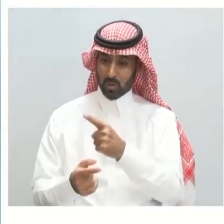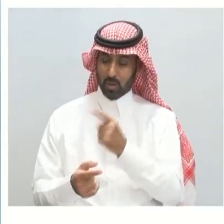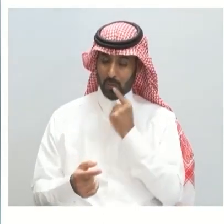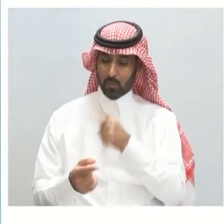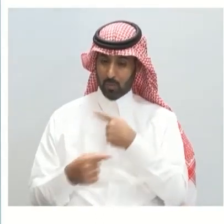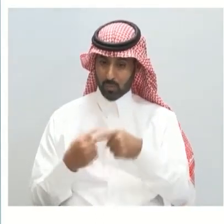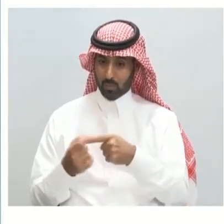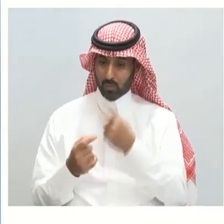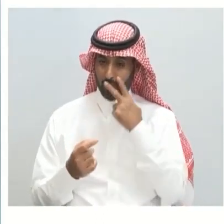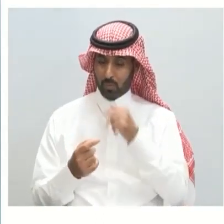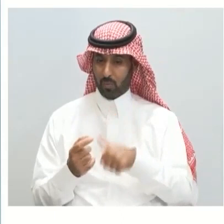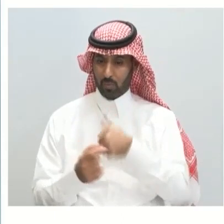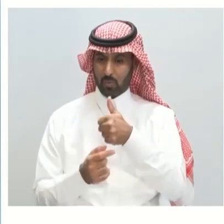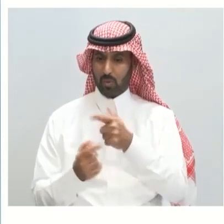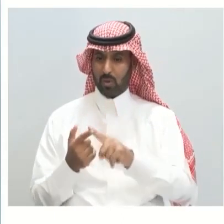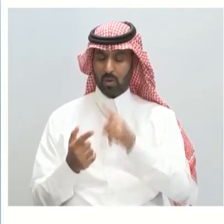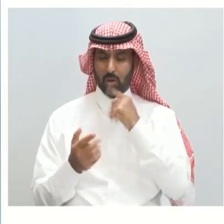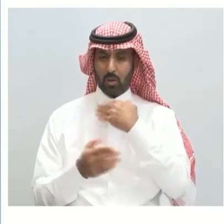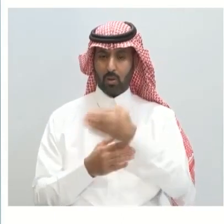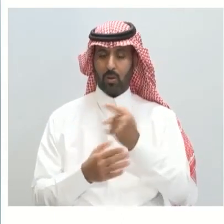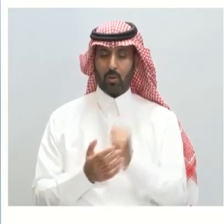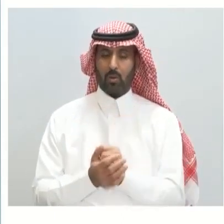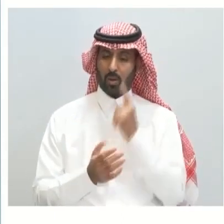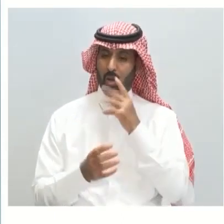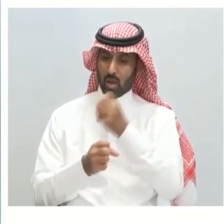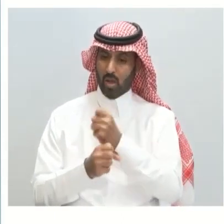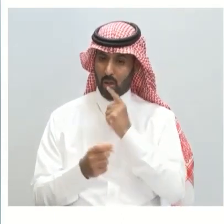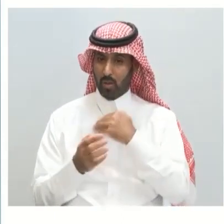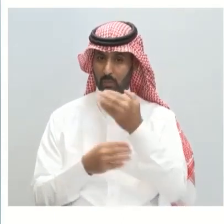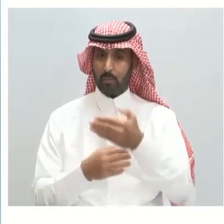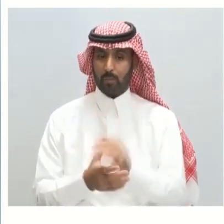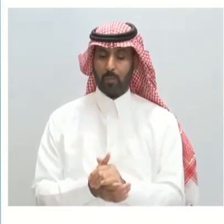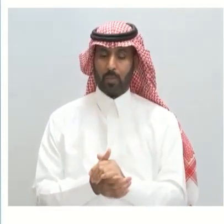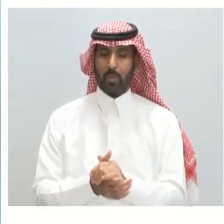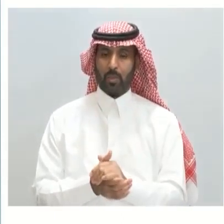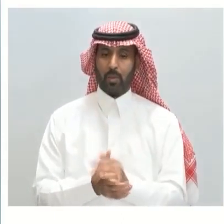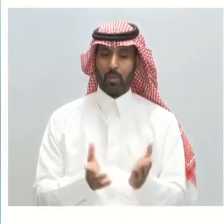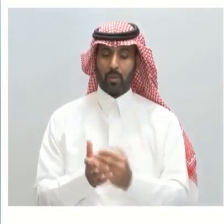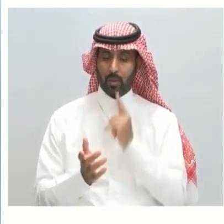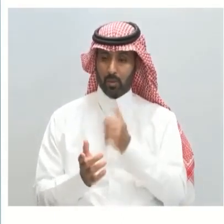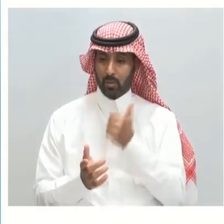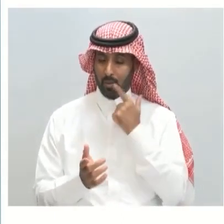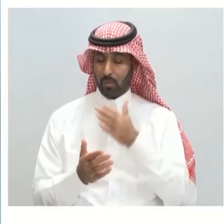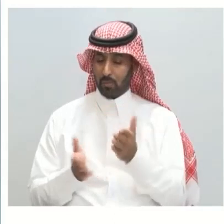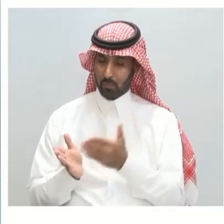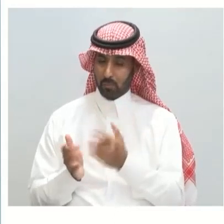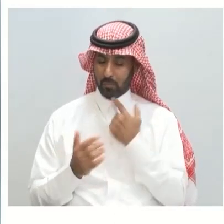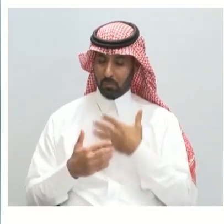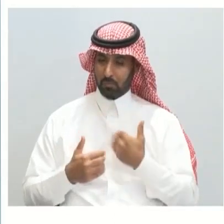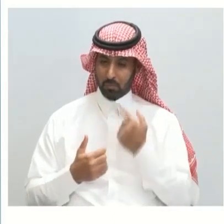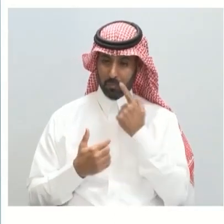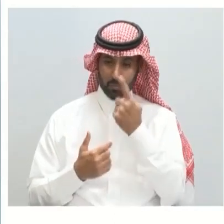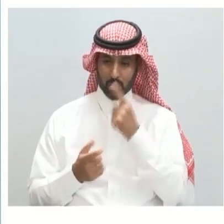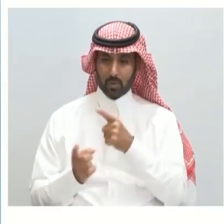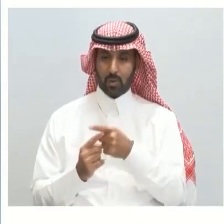you continuing success in your endeavor and hope to catch up with you next year. Mr. Ali, you're very welcome. It's really good to have